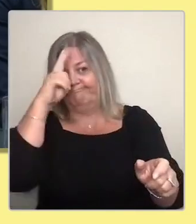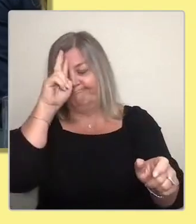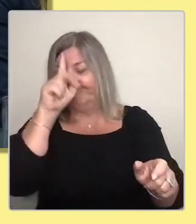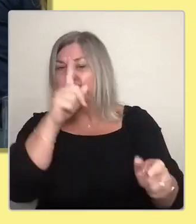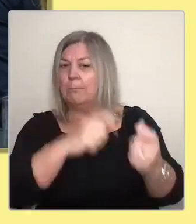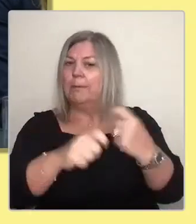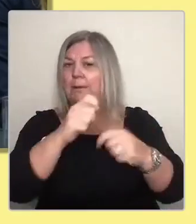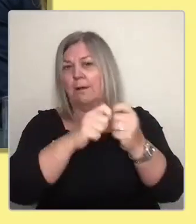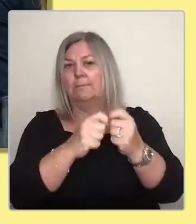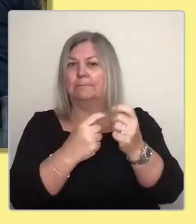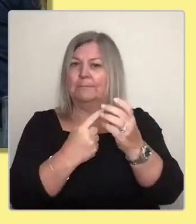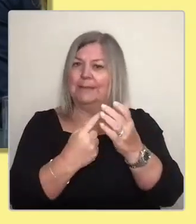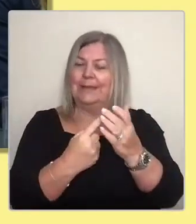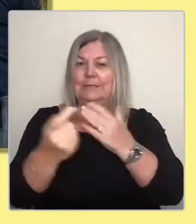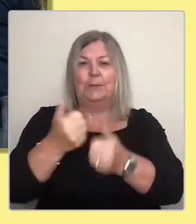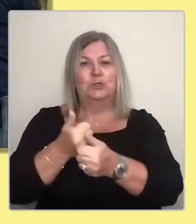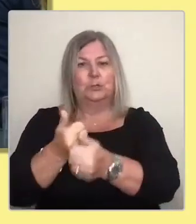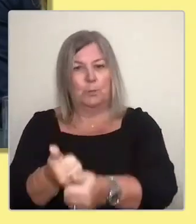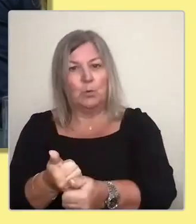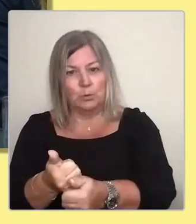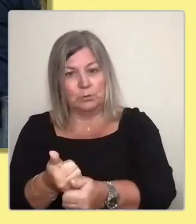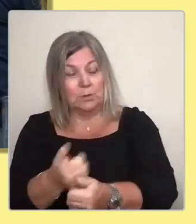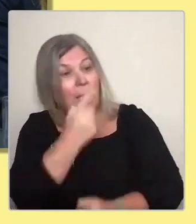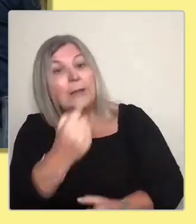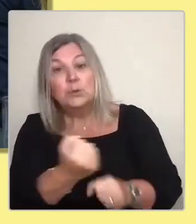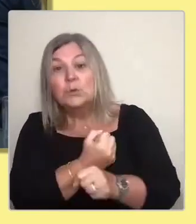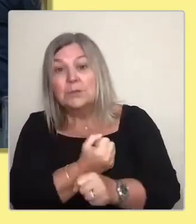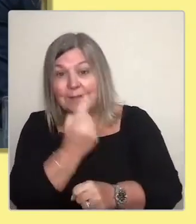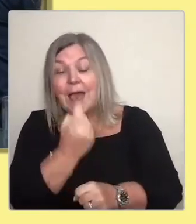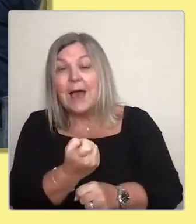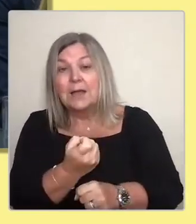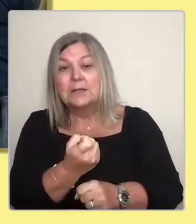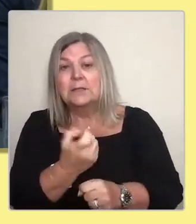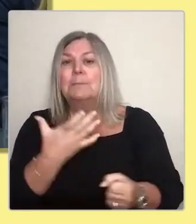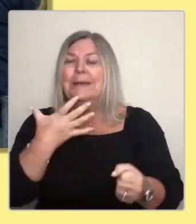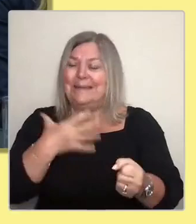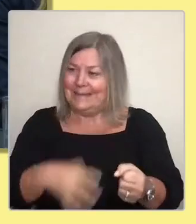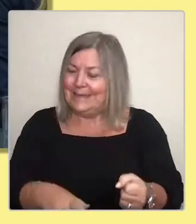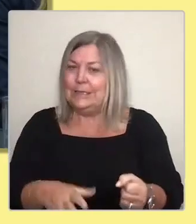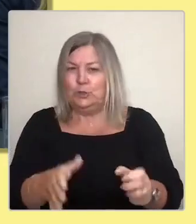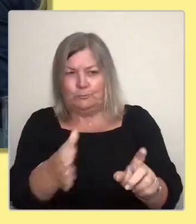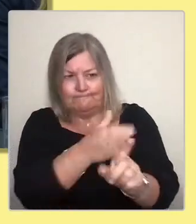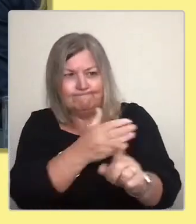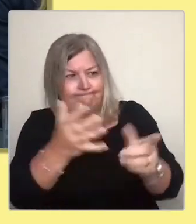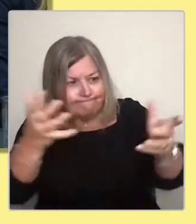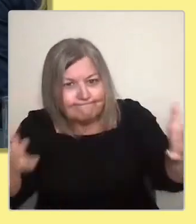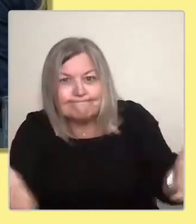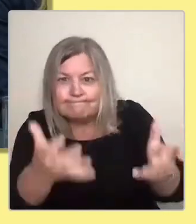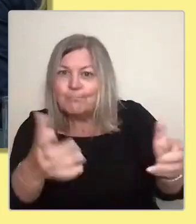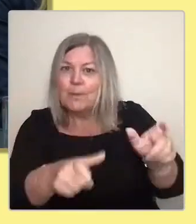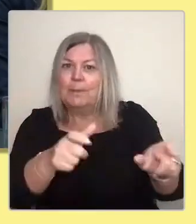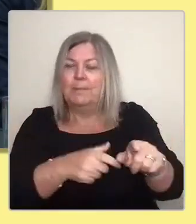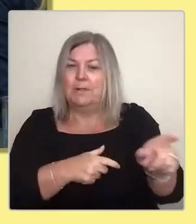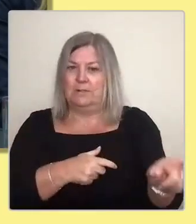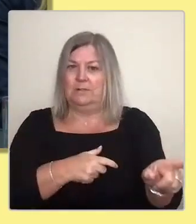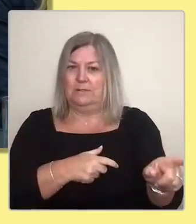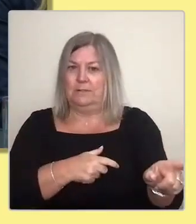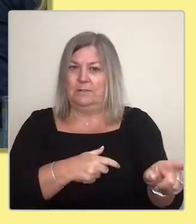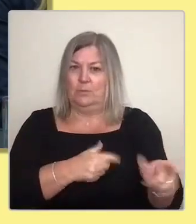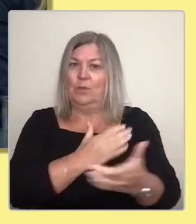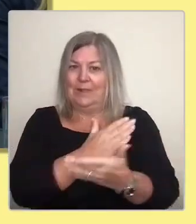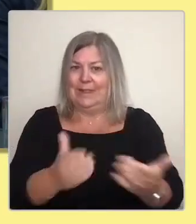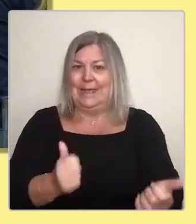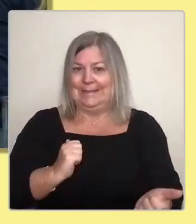because I believe in the case for independence. We can do it, but it needs to be intentional. And there's a last thing that we need, and that is about